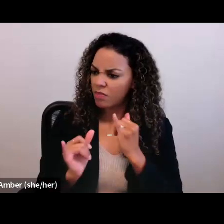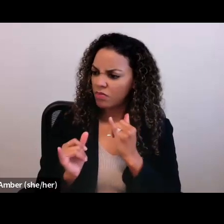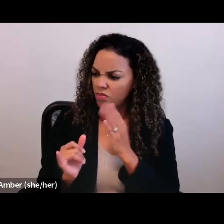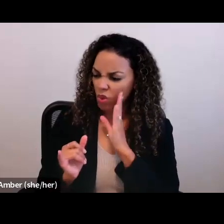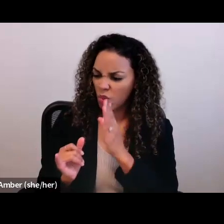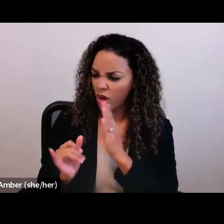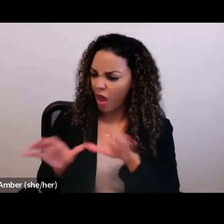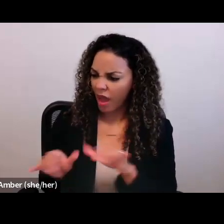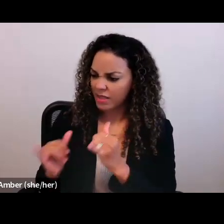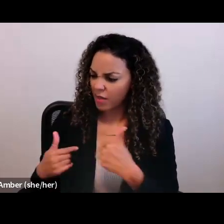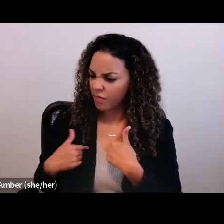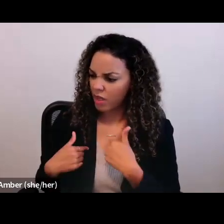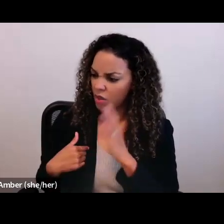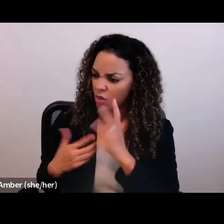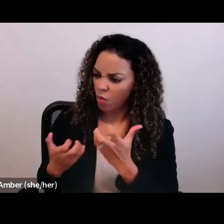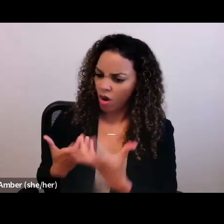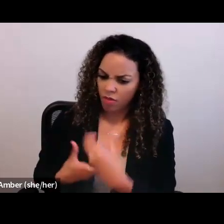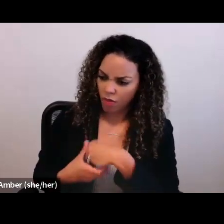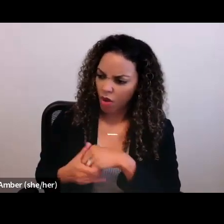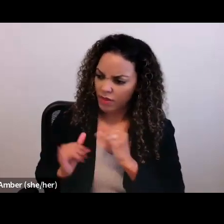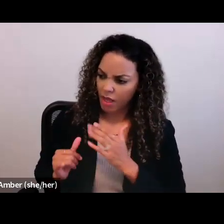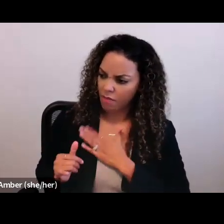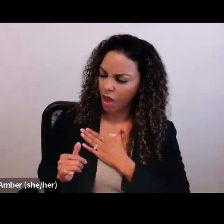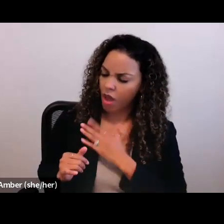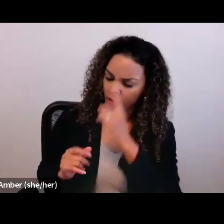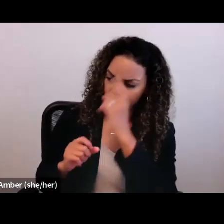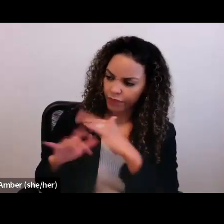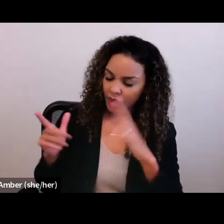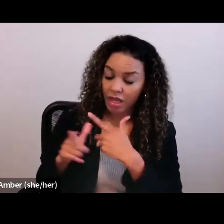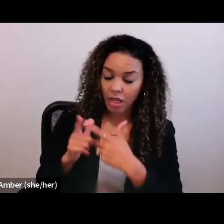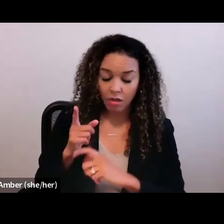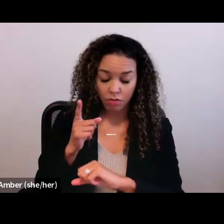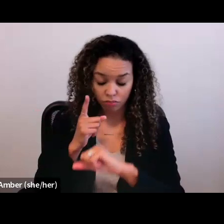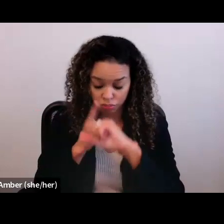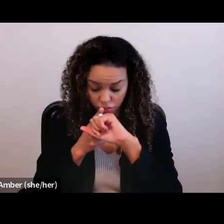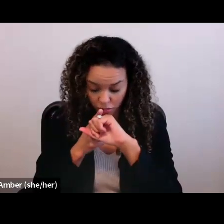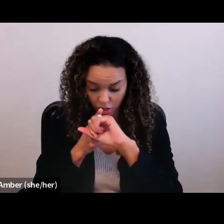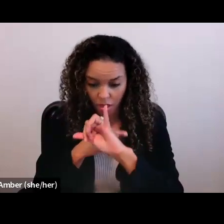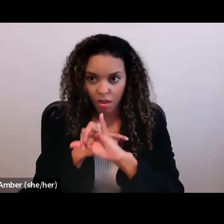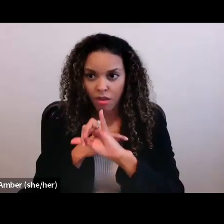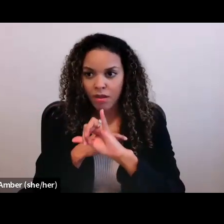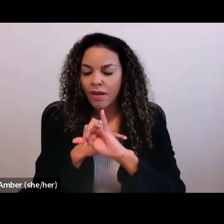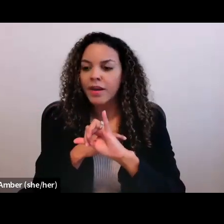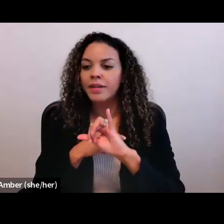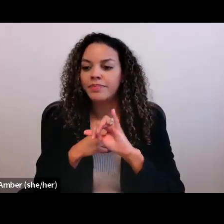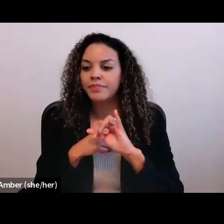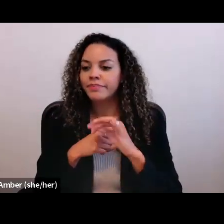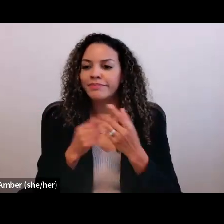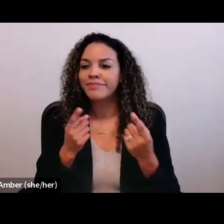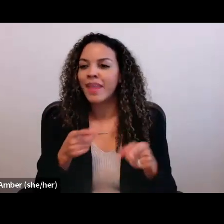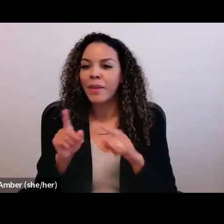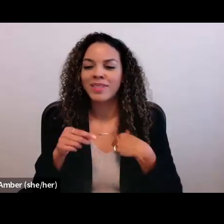me, and they're going to want to do things that I do. And then it hits you that you get this, what I call